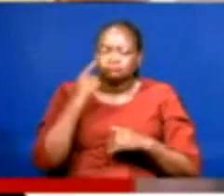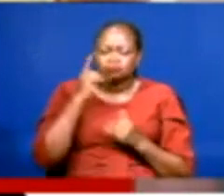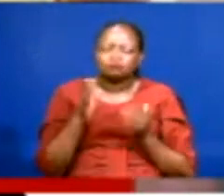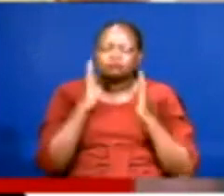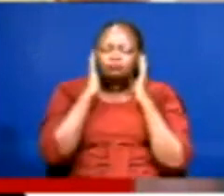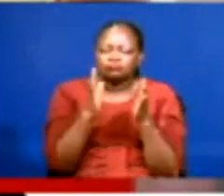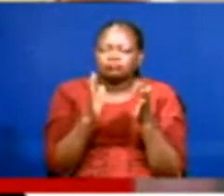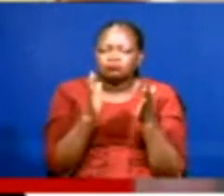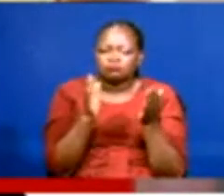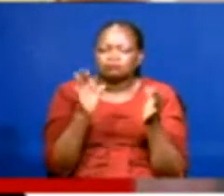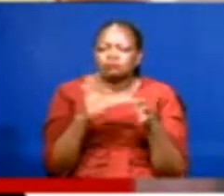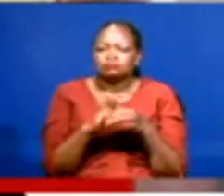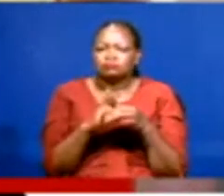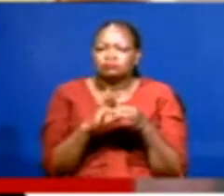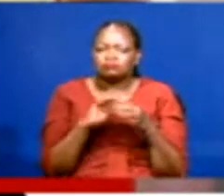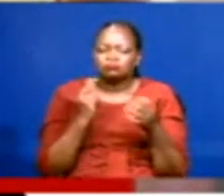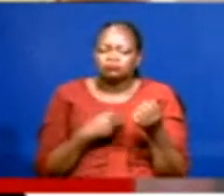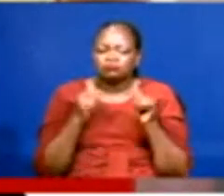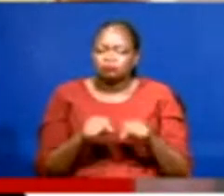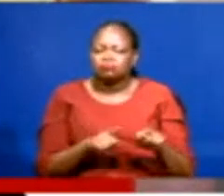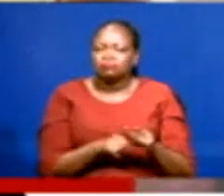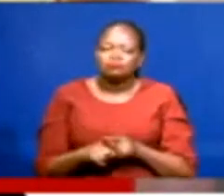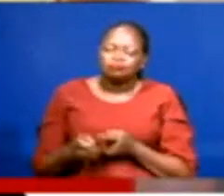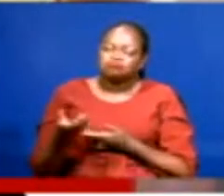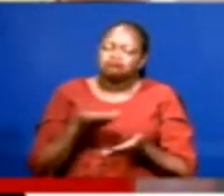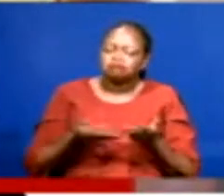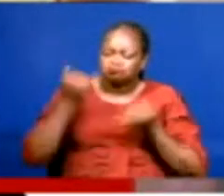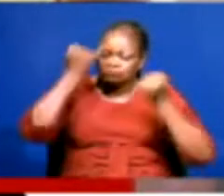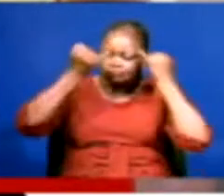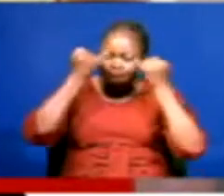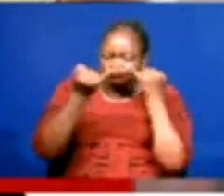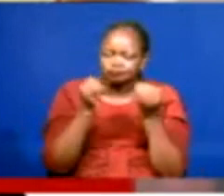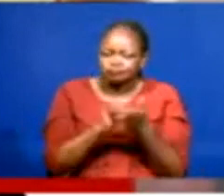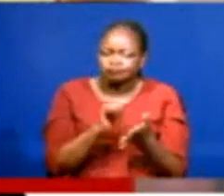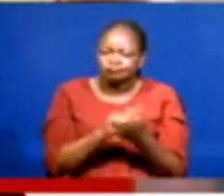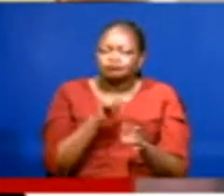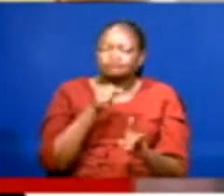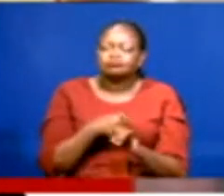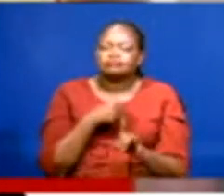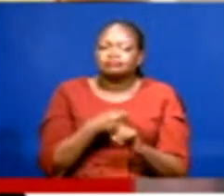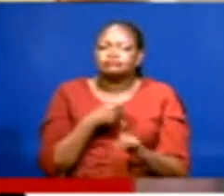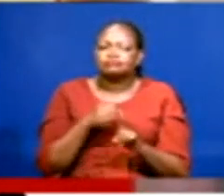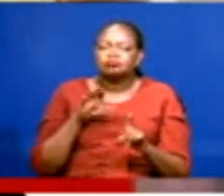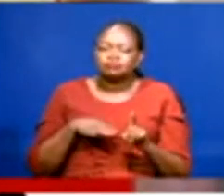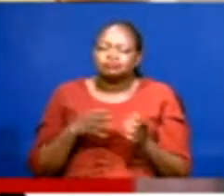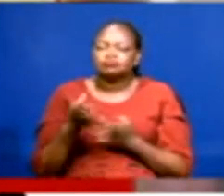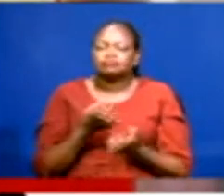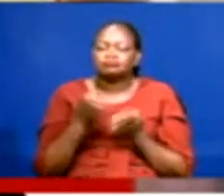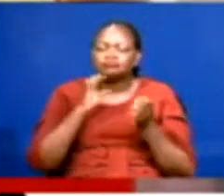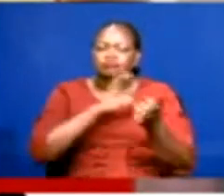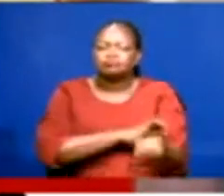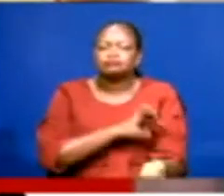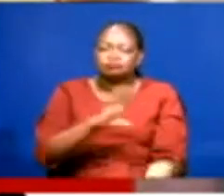commitment in joining us today as we exchange ideologies that champion women economic